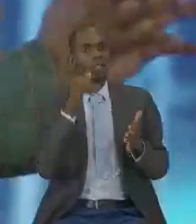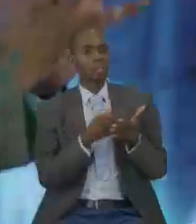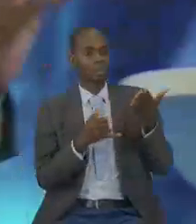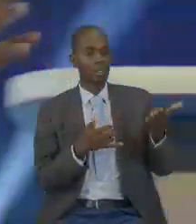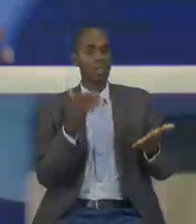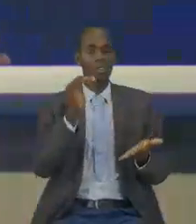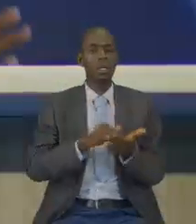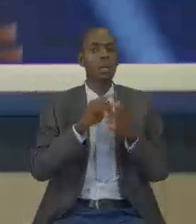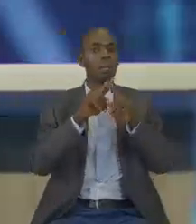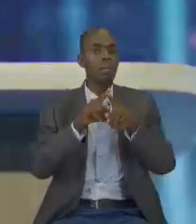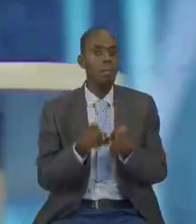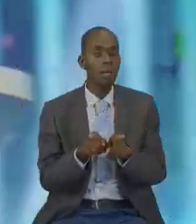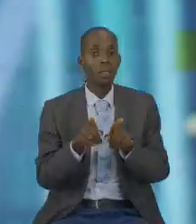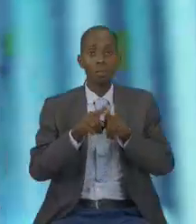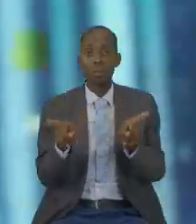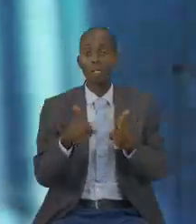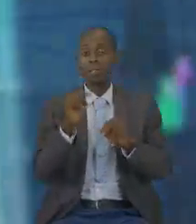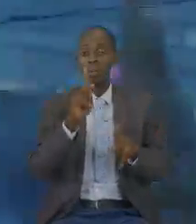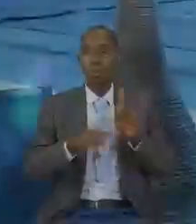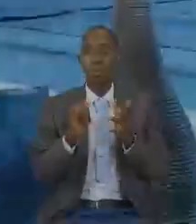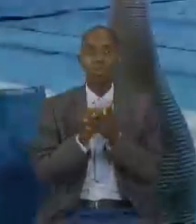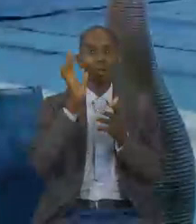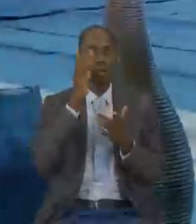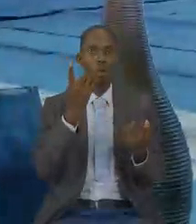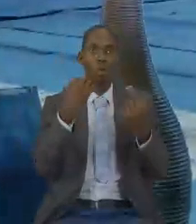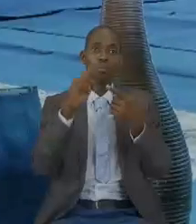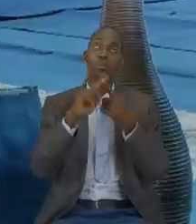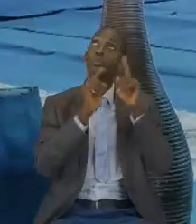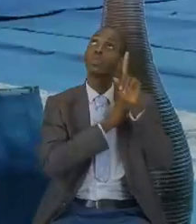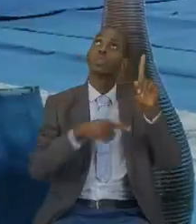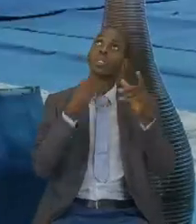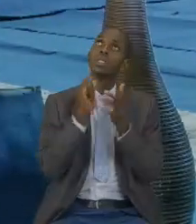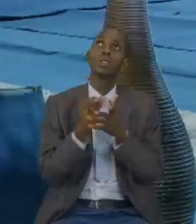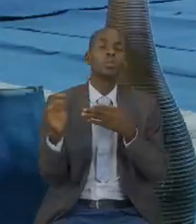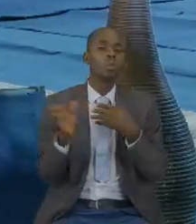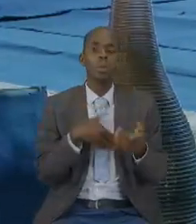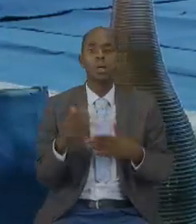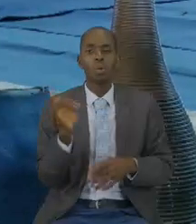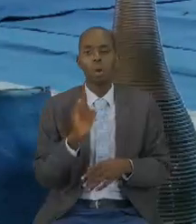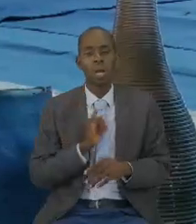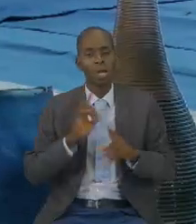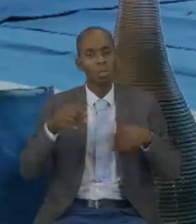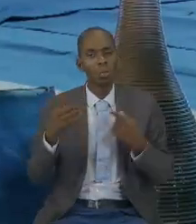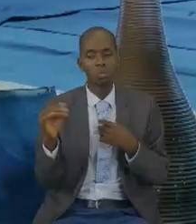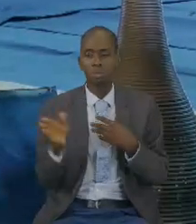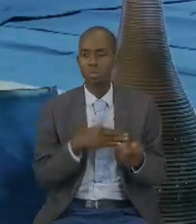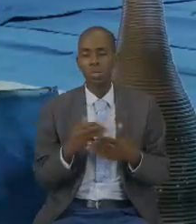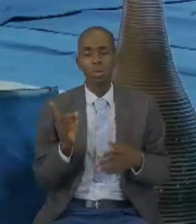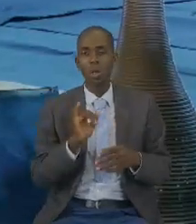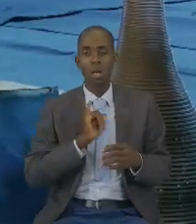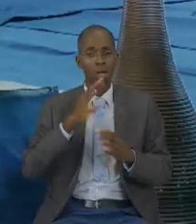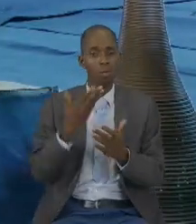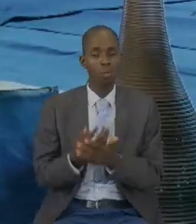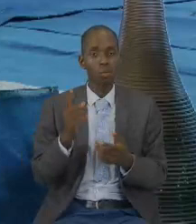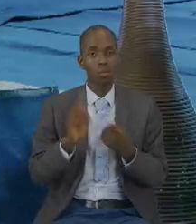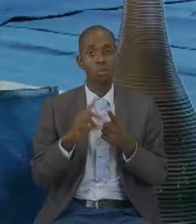again. But the people that will come to the Lord and say, no matter where I run to, no matter where I get to, no